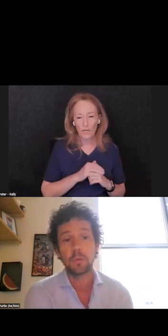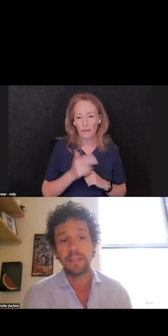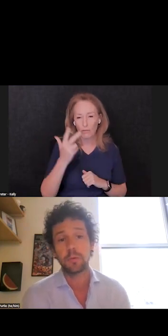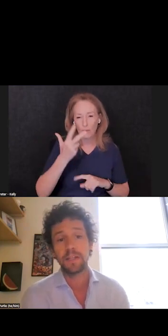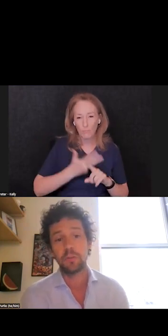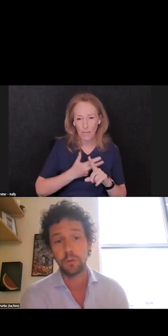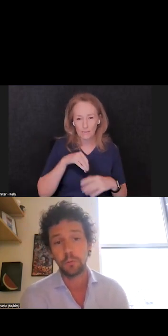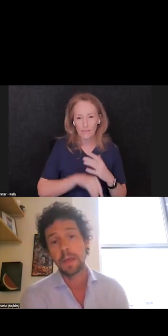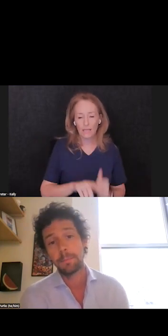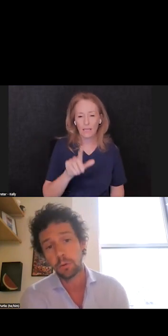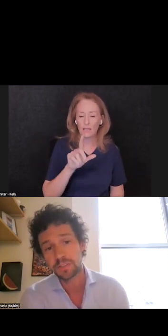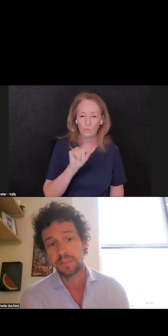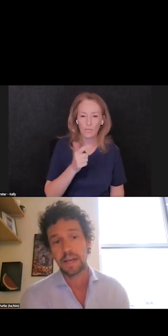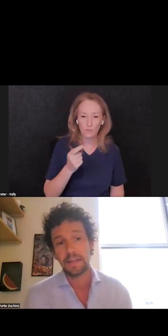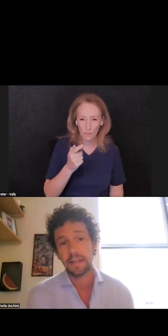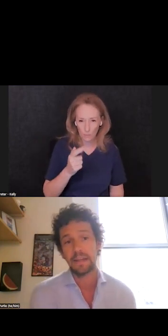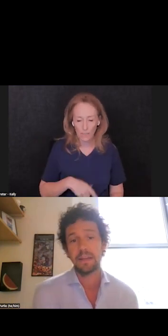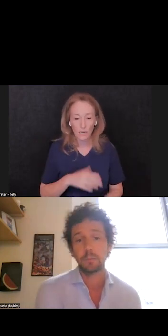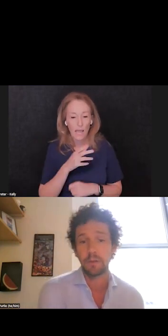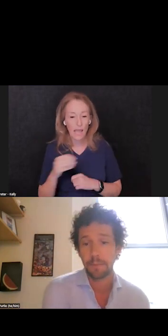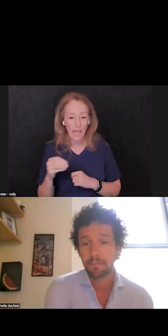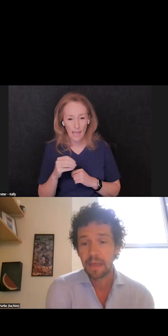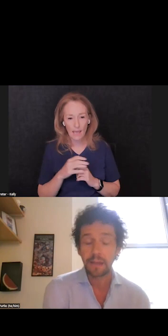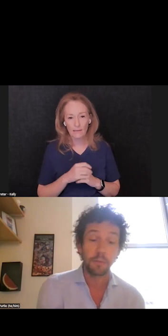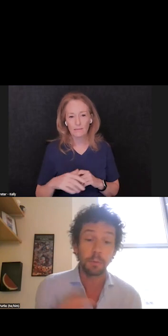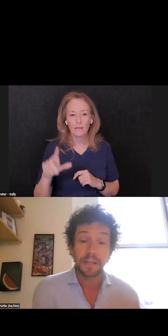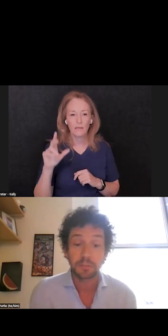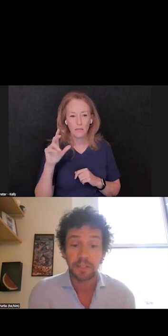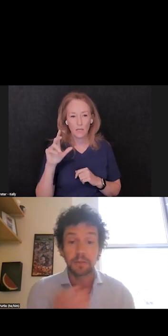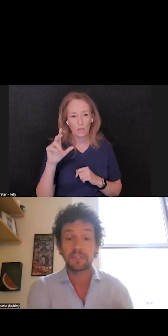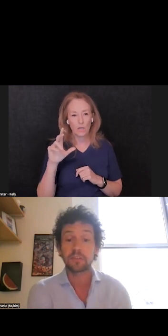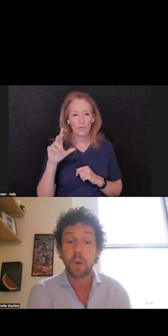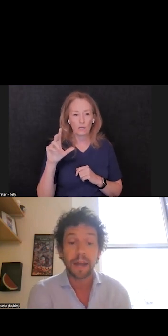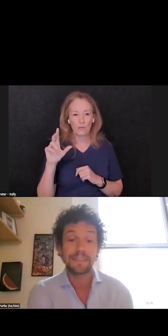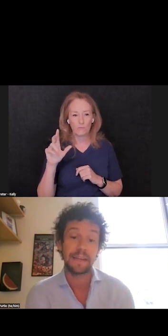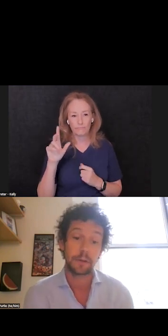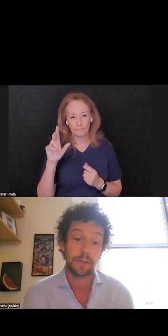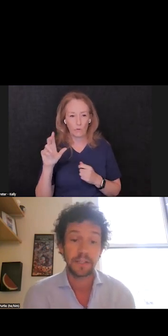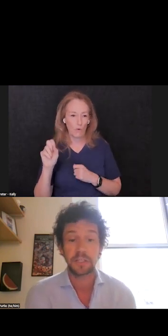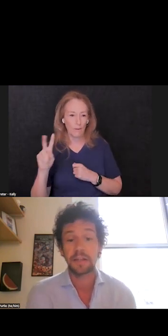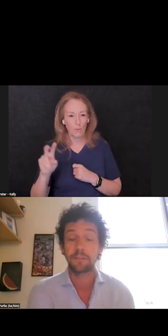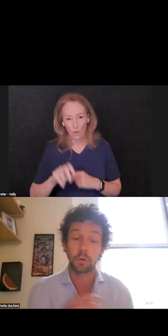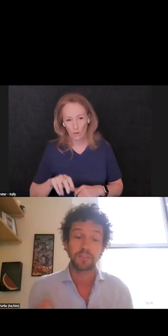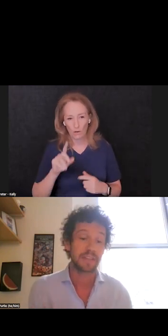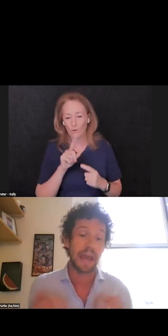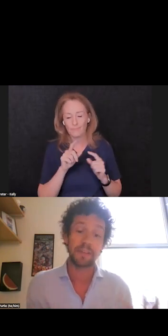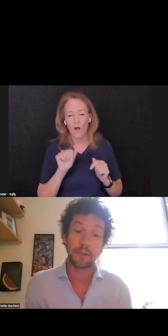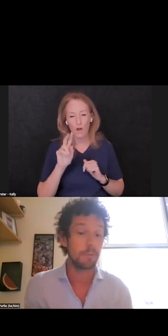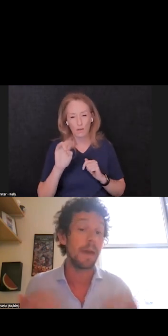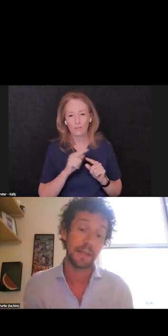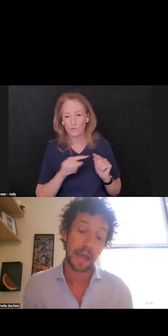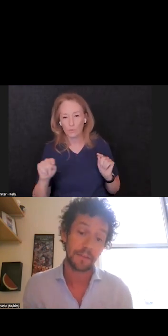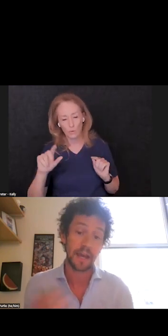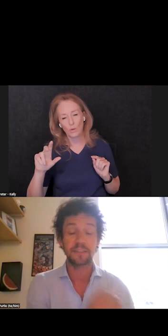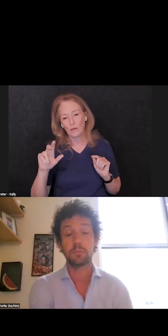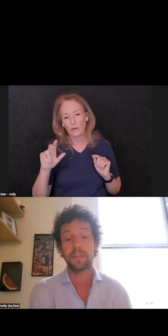and 2022 post-988 rollout. And the thing we want to illustrate here is there's wide state variation. And of course, there's a caveat. There are